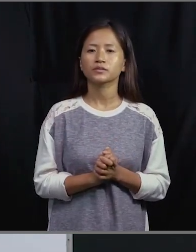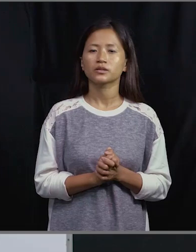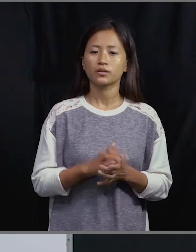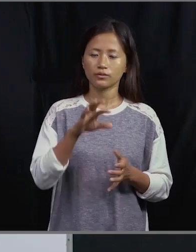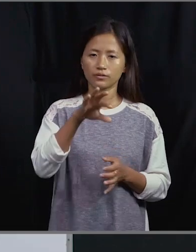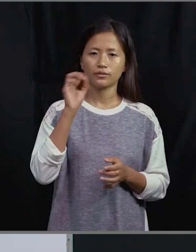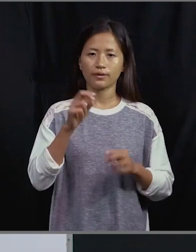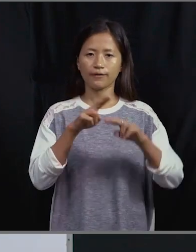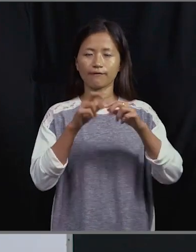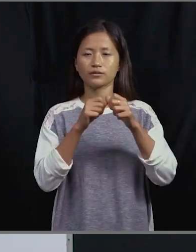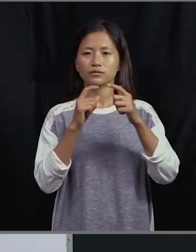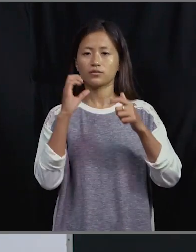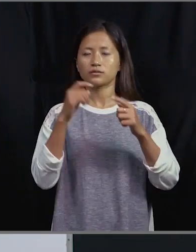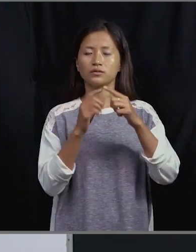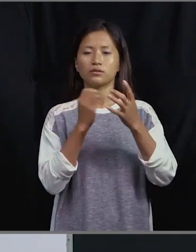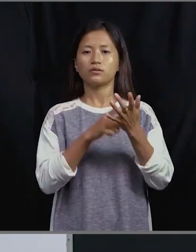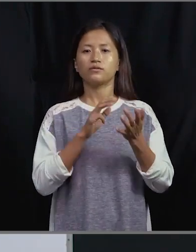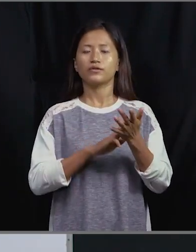Then we find the factor N.